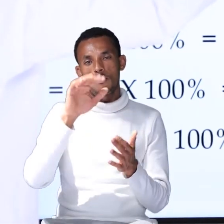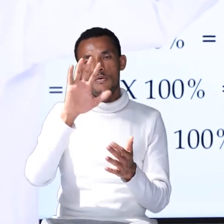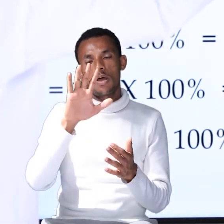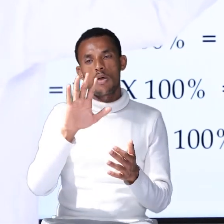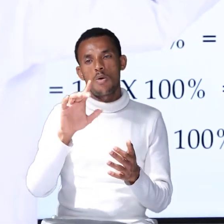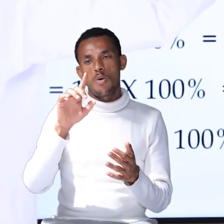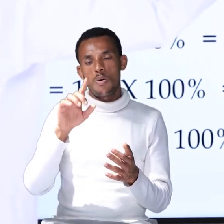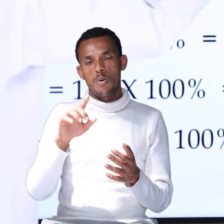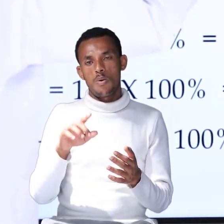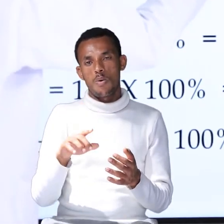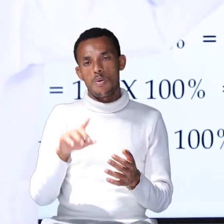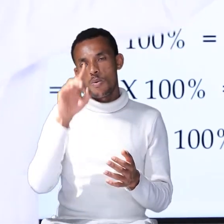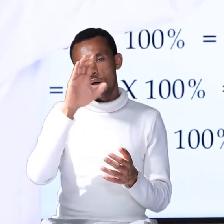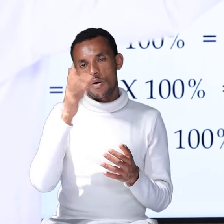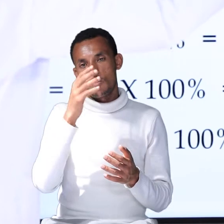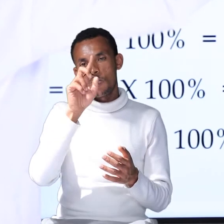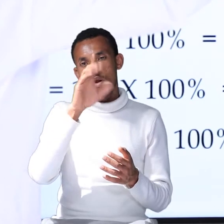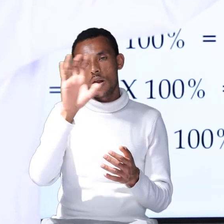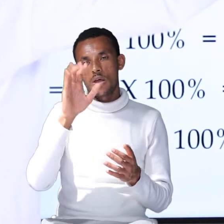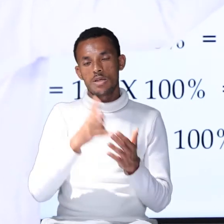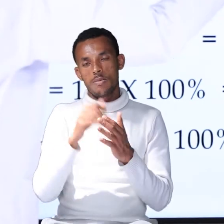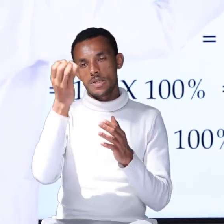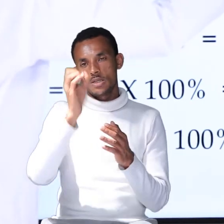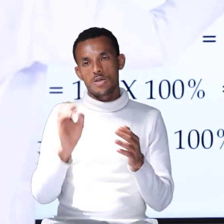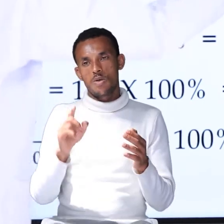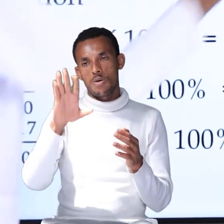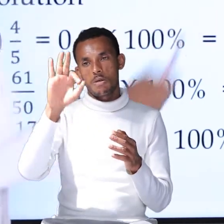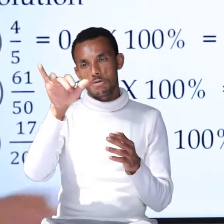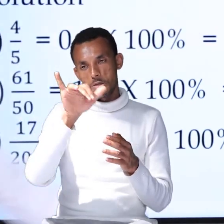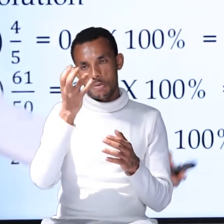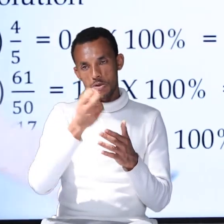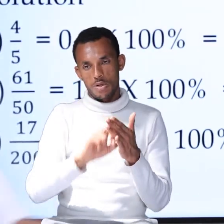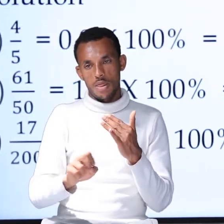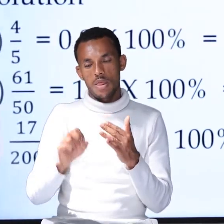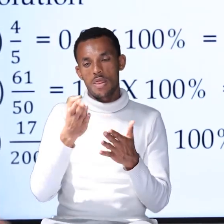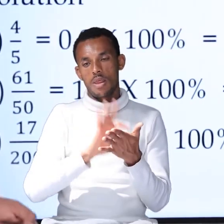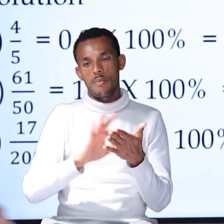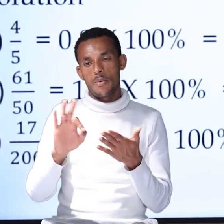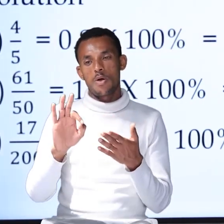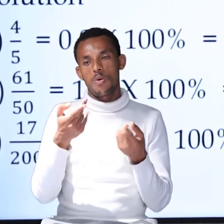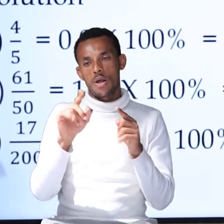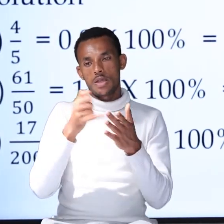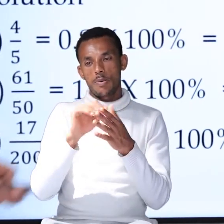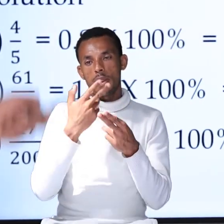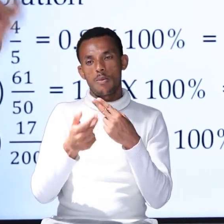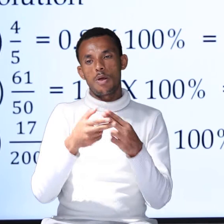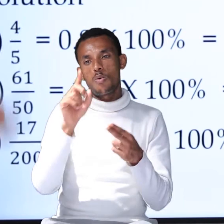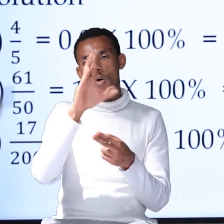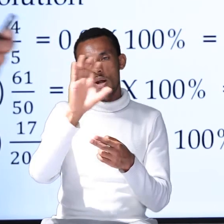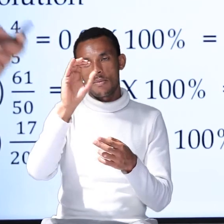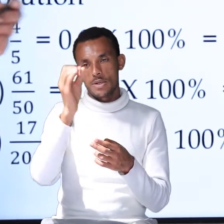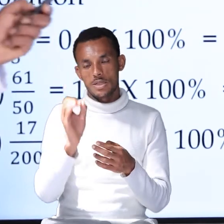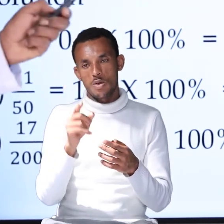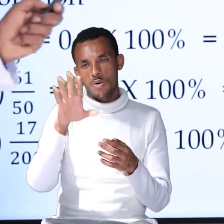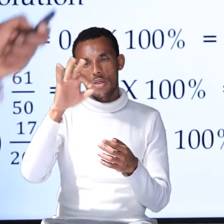8.5. 1 over 100 it was equal to percent it comes. So you will have the same result. So a number, when it